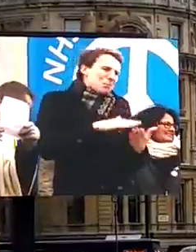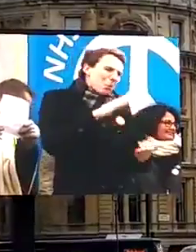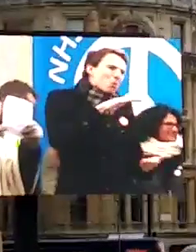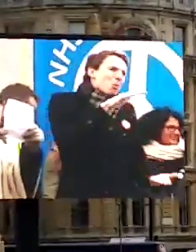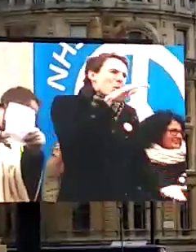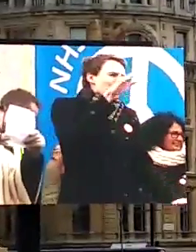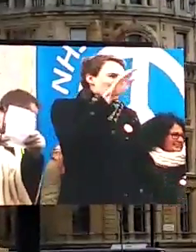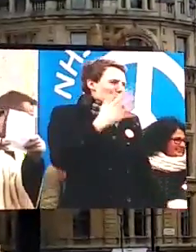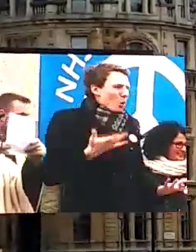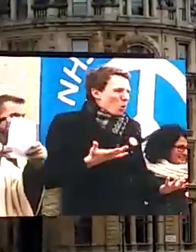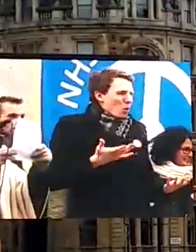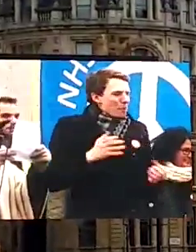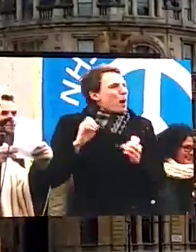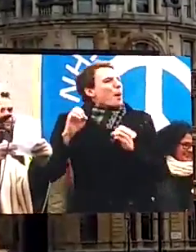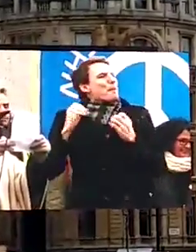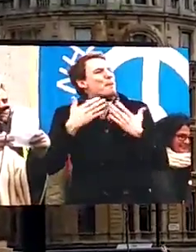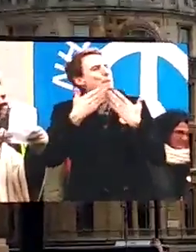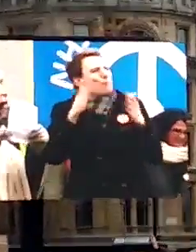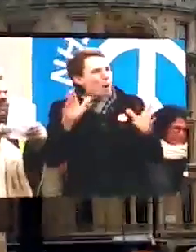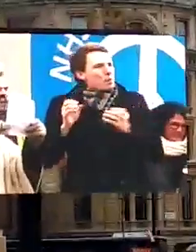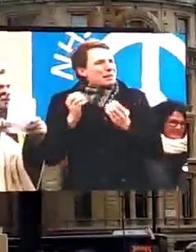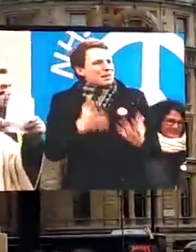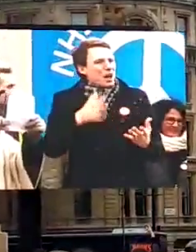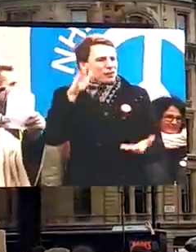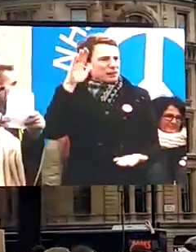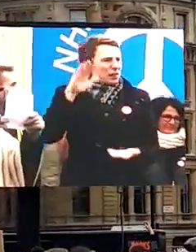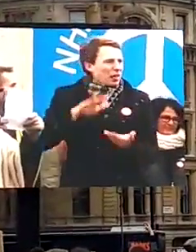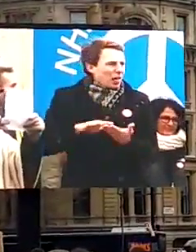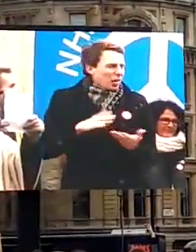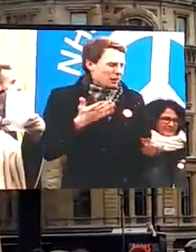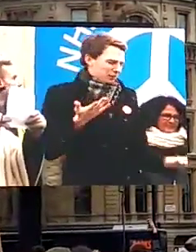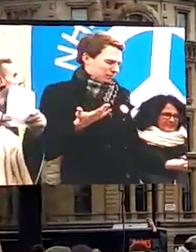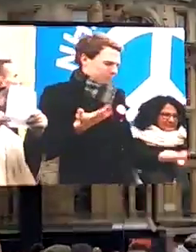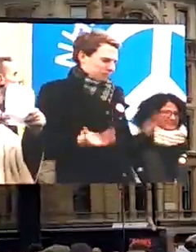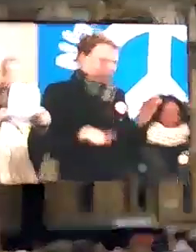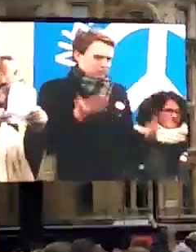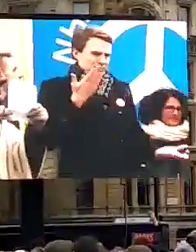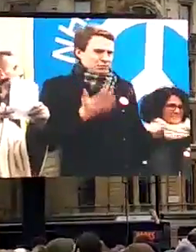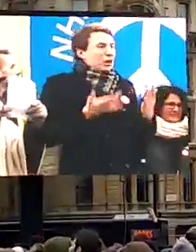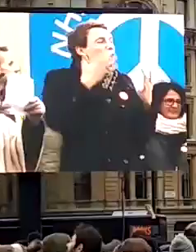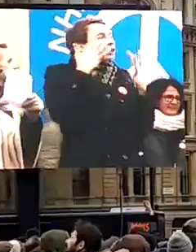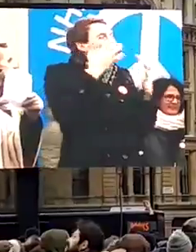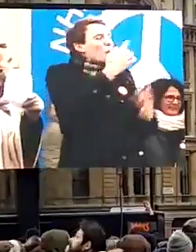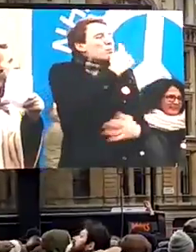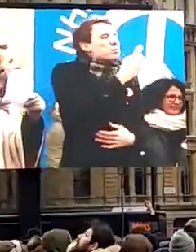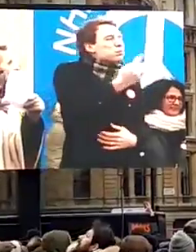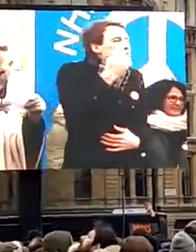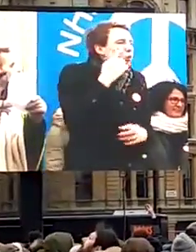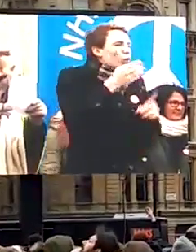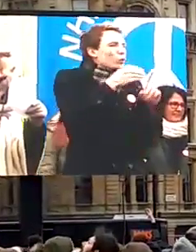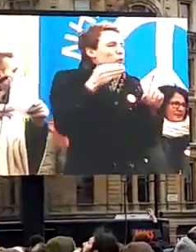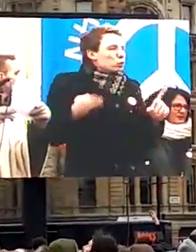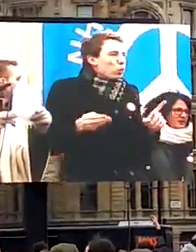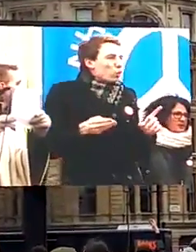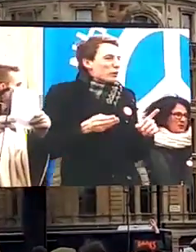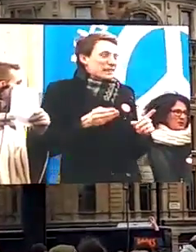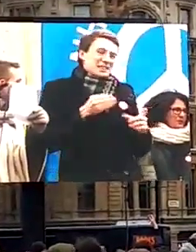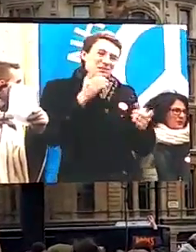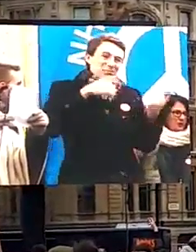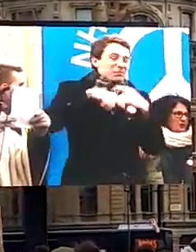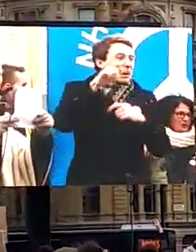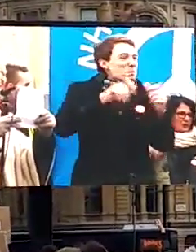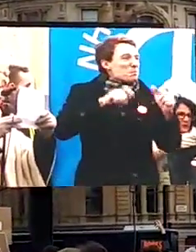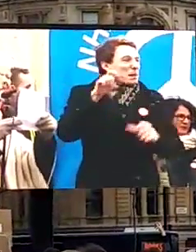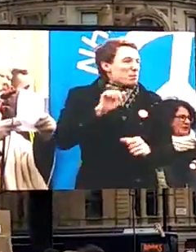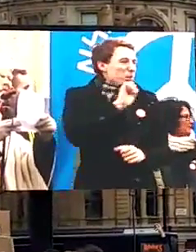cutting public services show the Tories' complete disdain for the lives of ordinary people who are trying